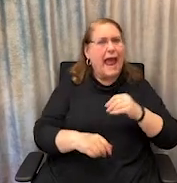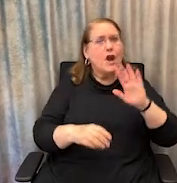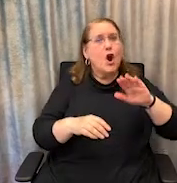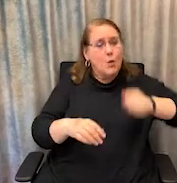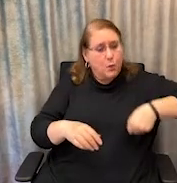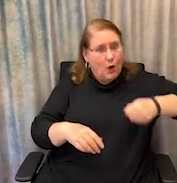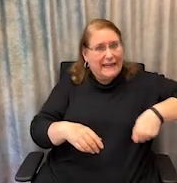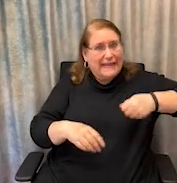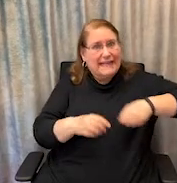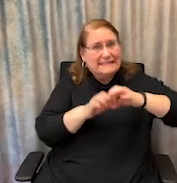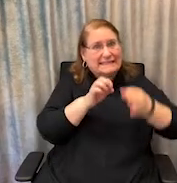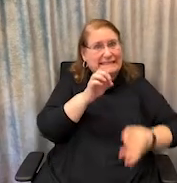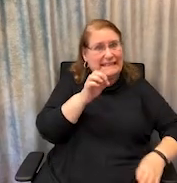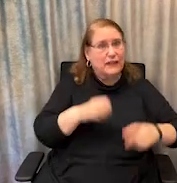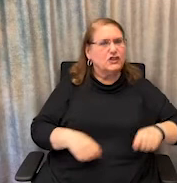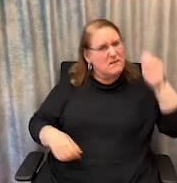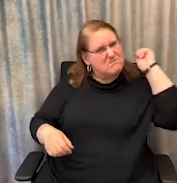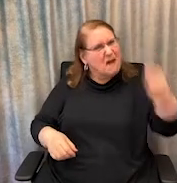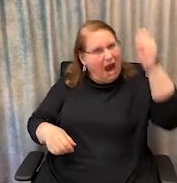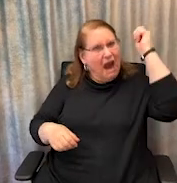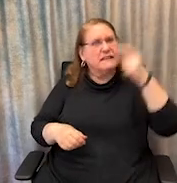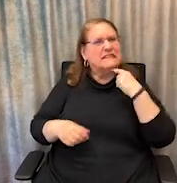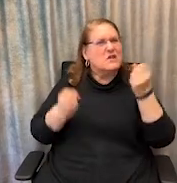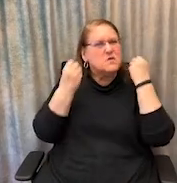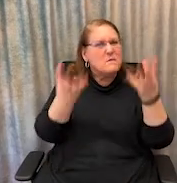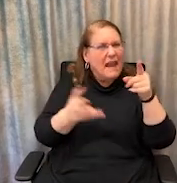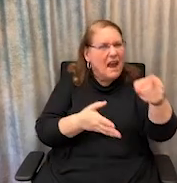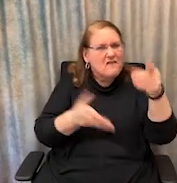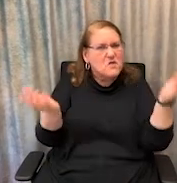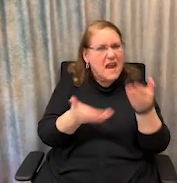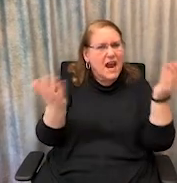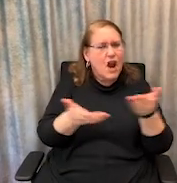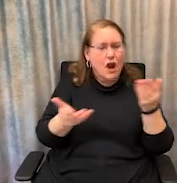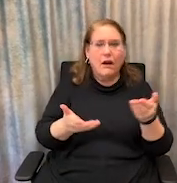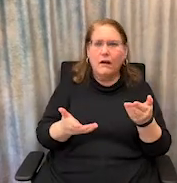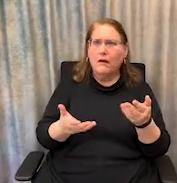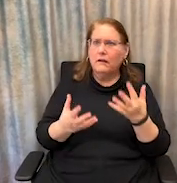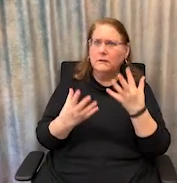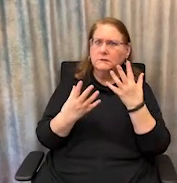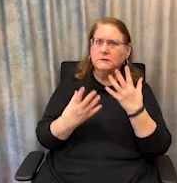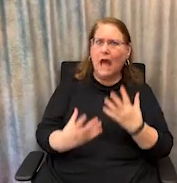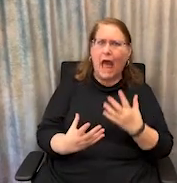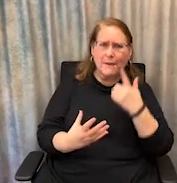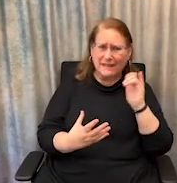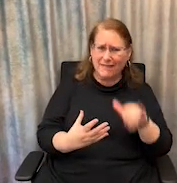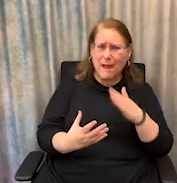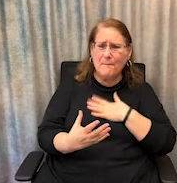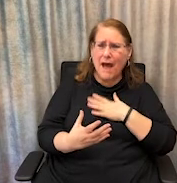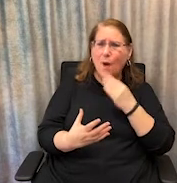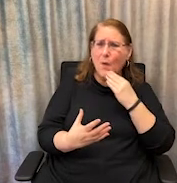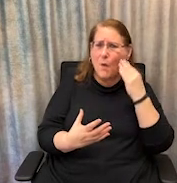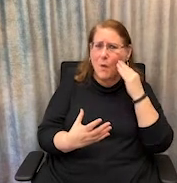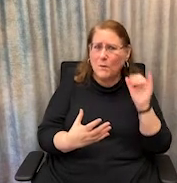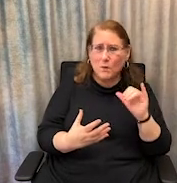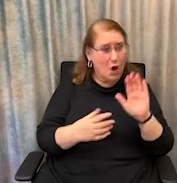hit me with her walking stick and told me that we are too many of us here. But that's kind of sad because it's my home